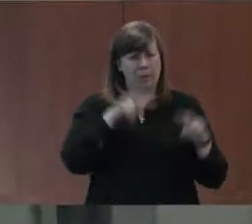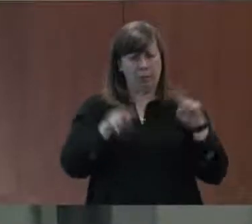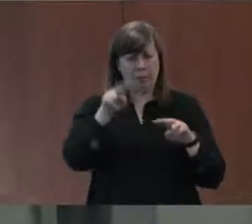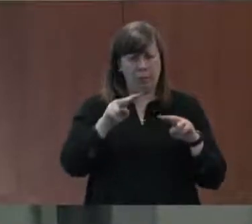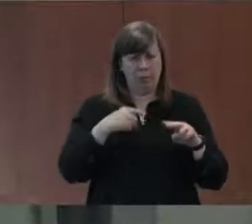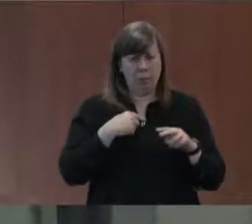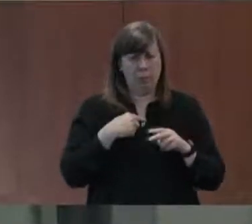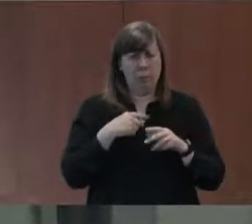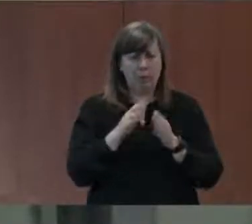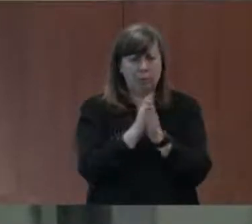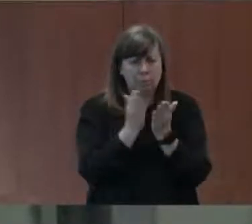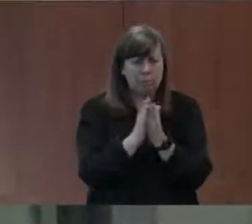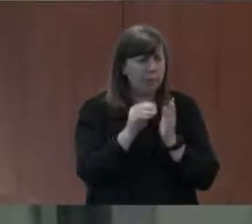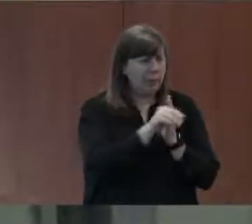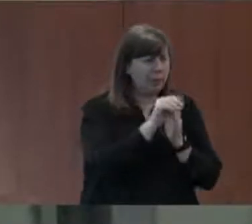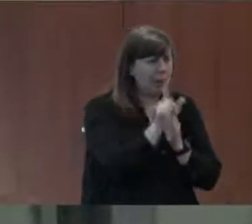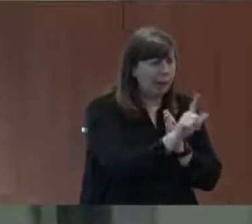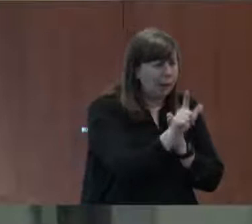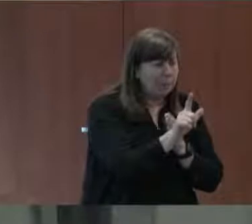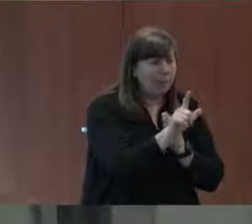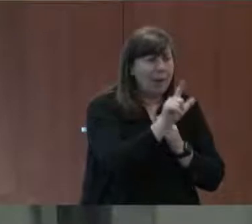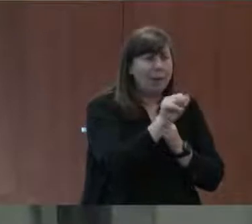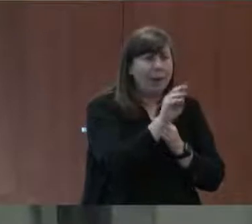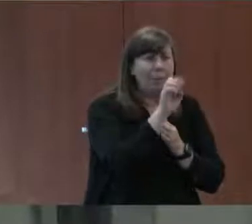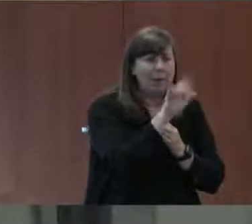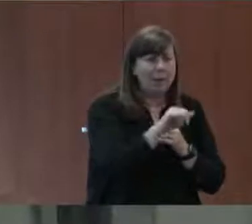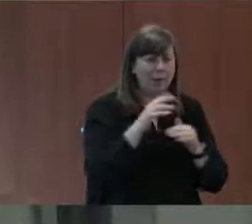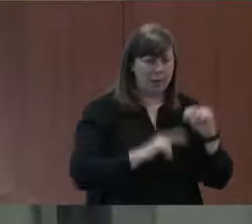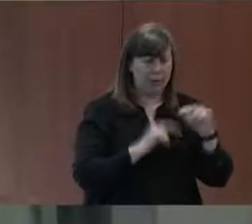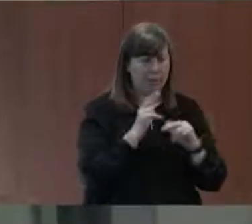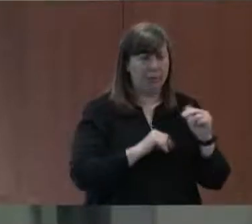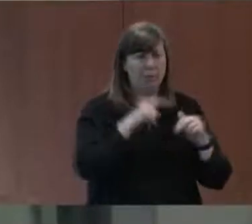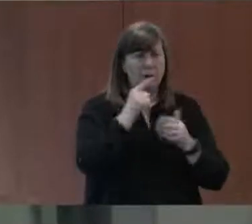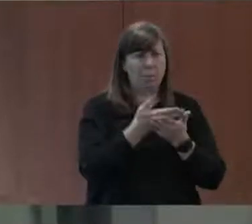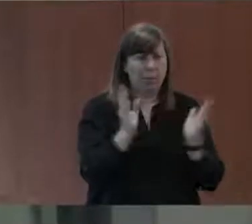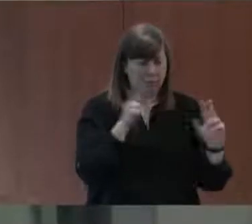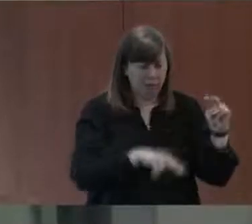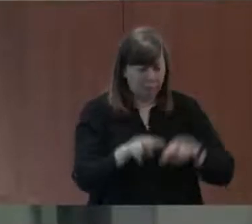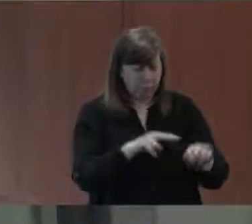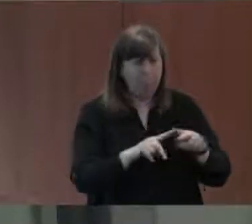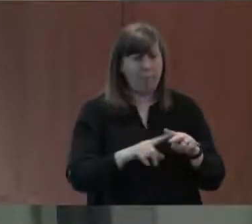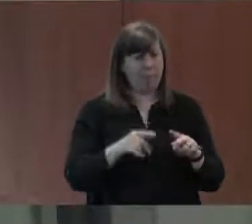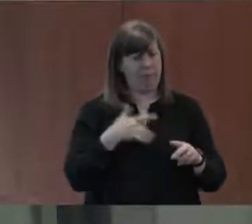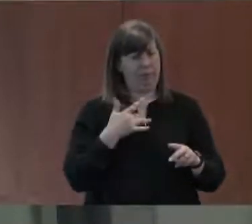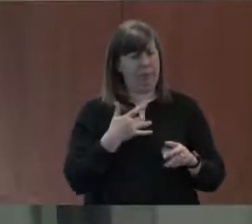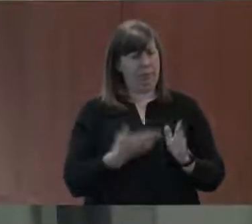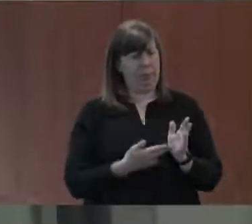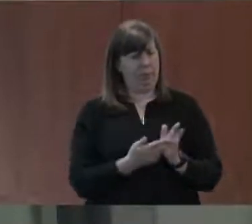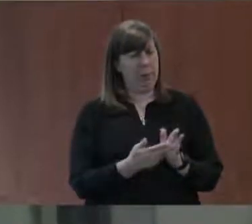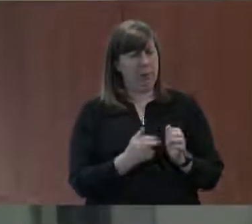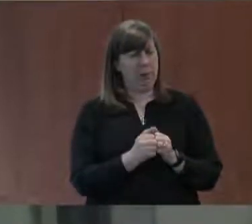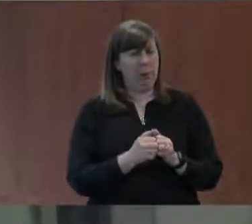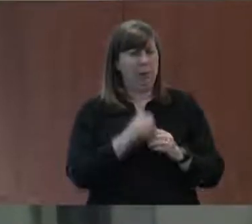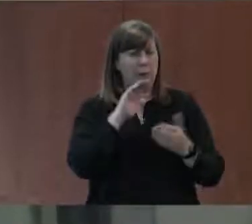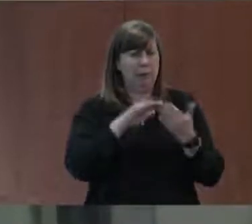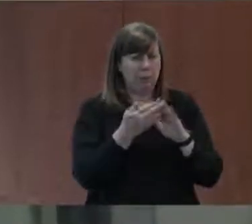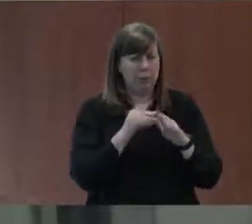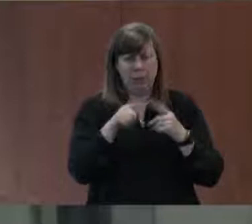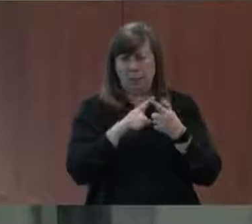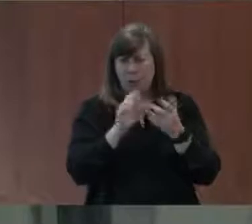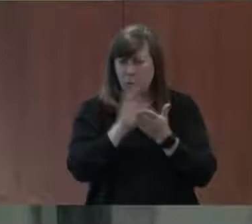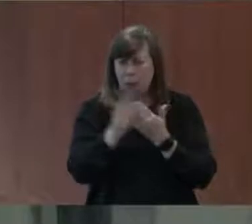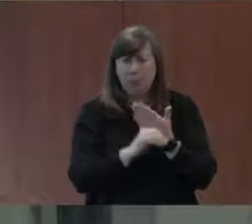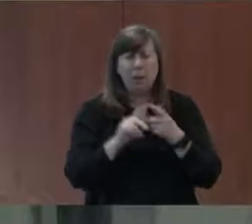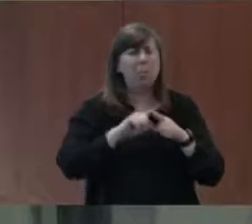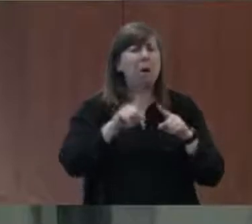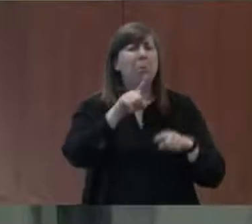putting out textbooks in the lobby of this building for public viewing, giving the impression of being honest with the community about the curriculum, but